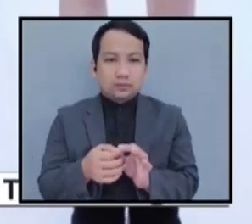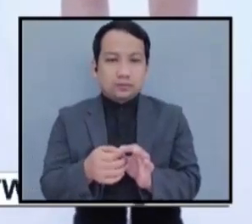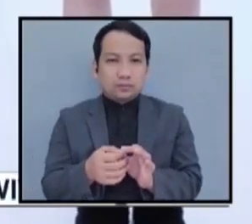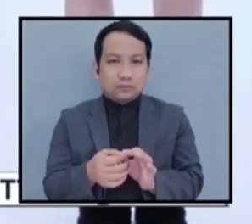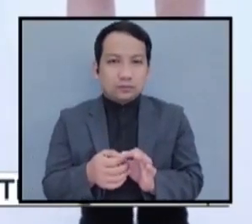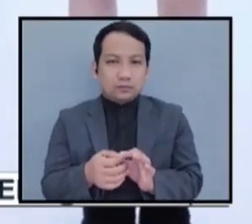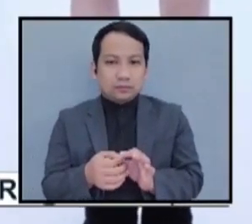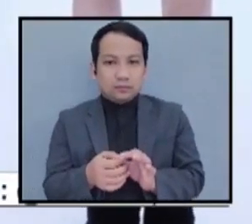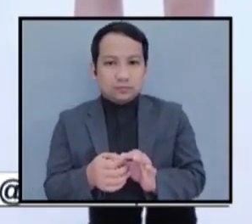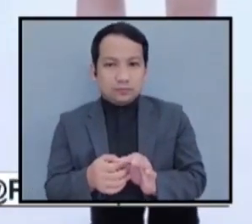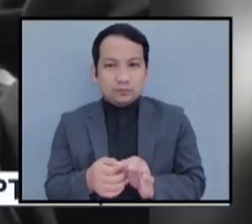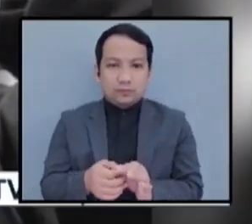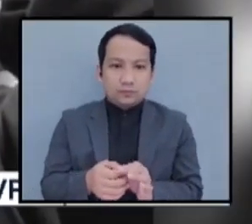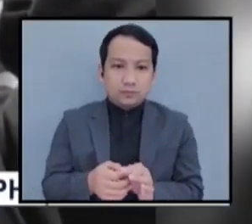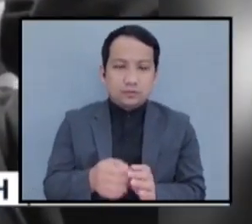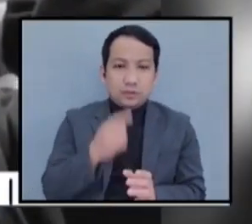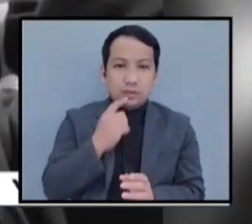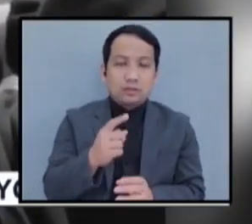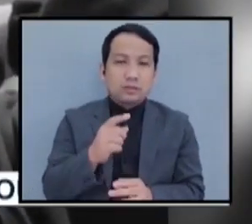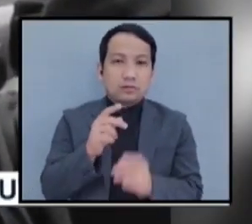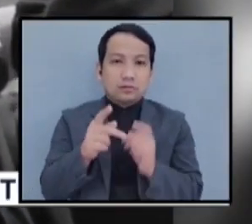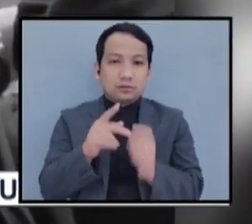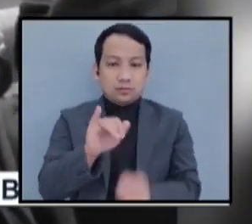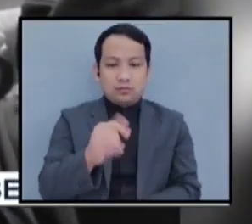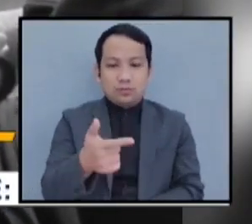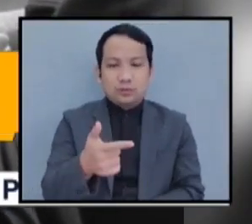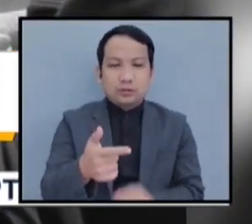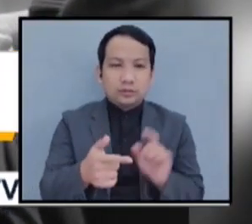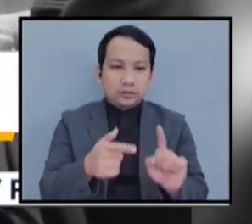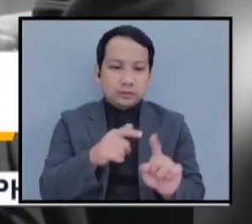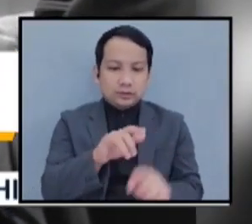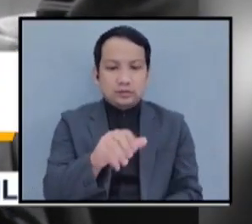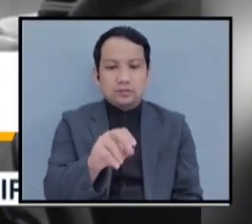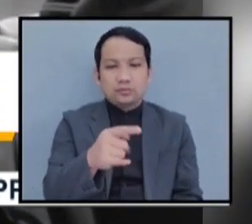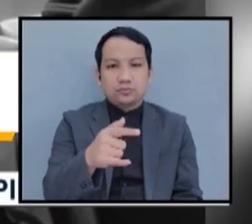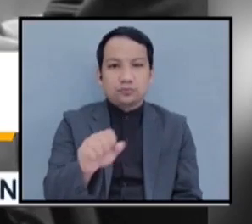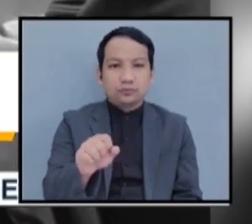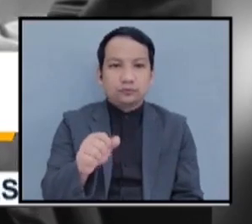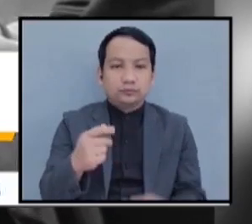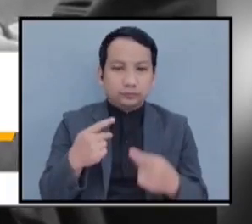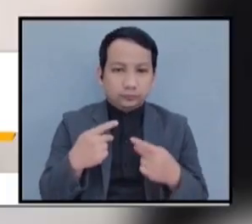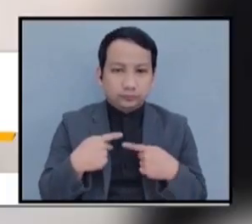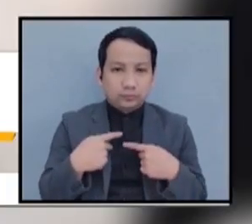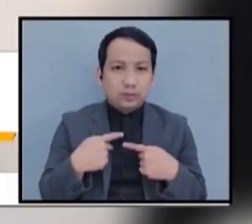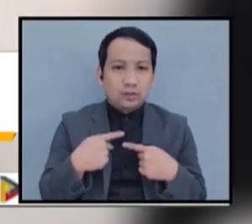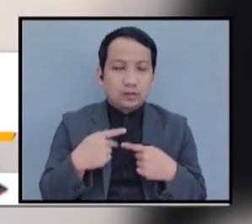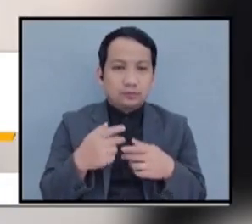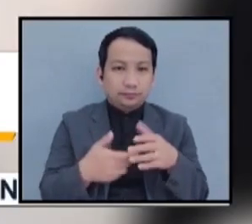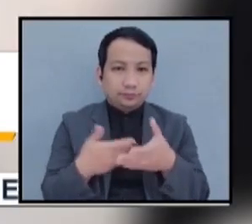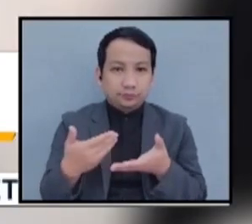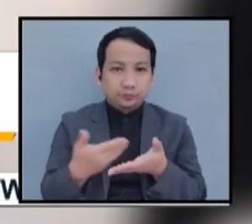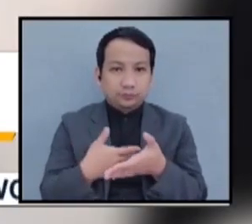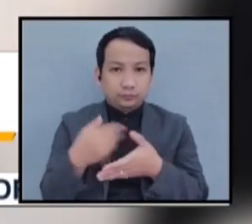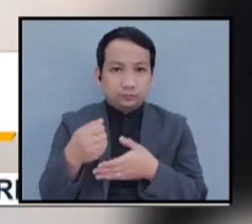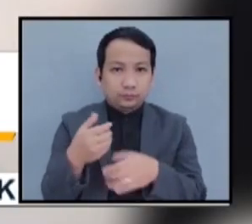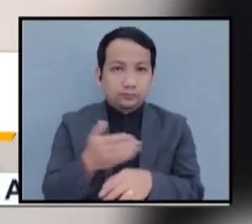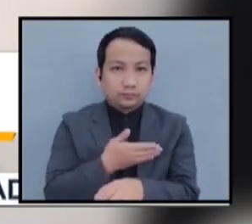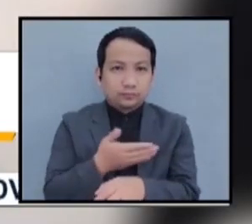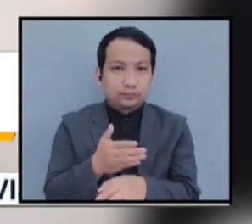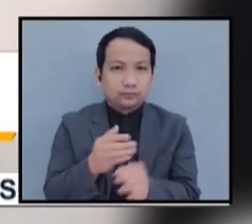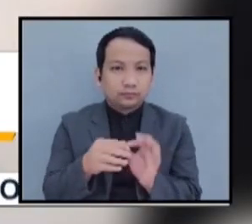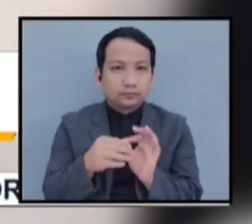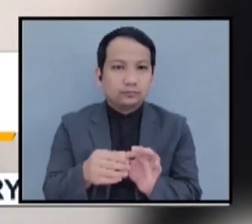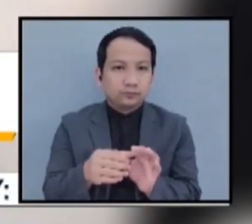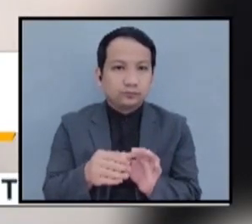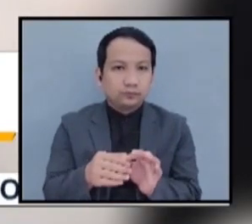Entertainment founder and producer na si Yang Yun-suk ay nakatakdang i-release ang Stuck in the Middle comeback single ng